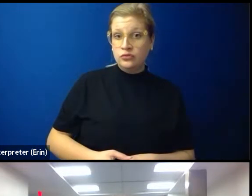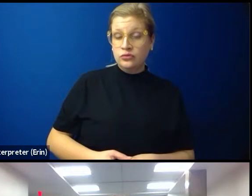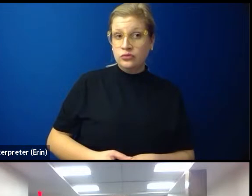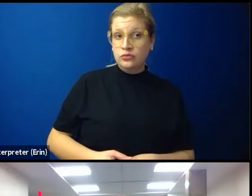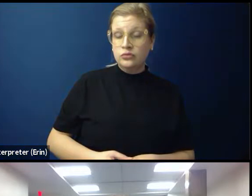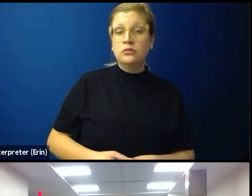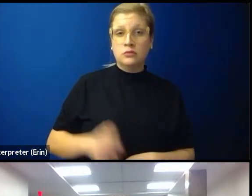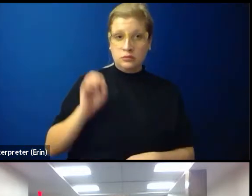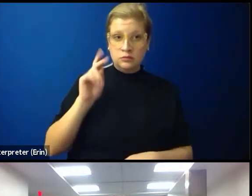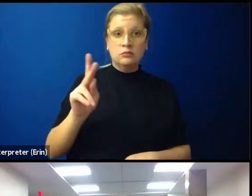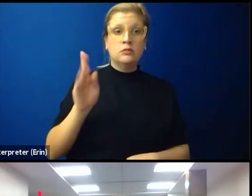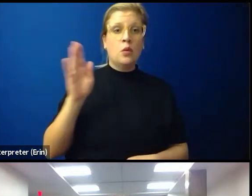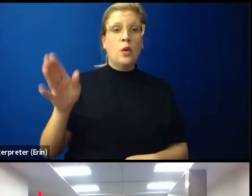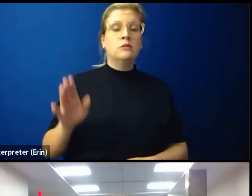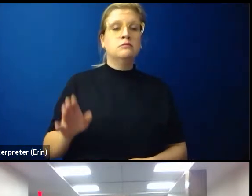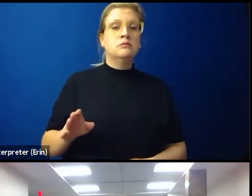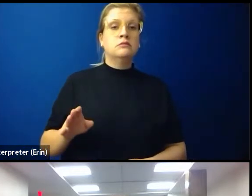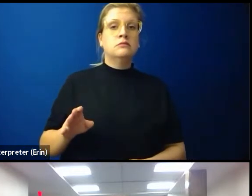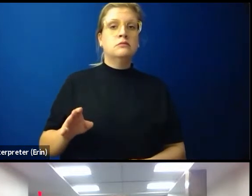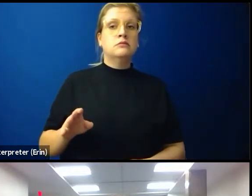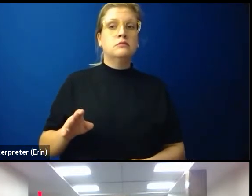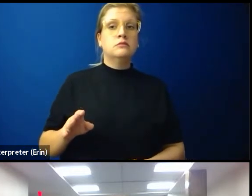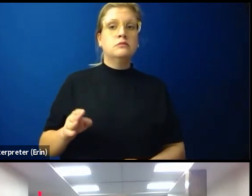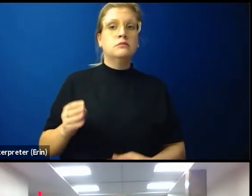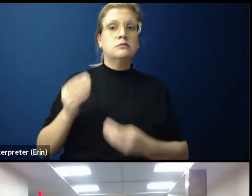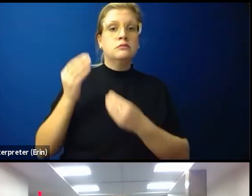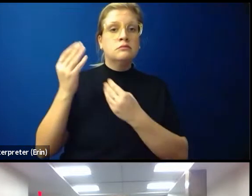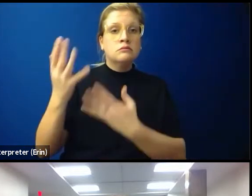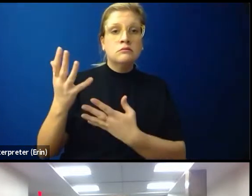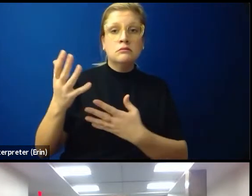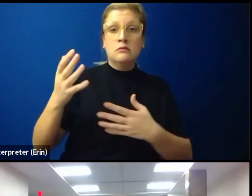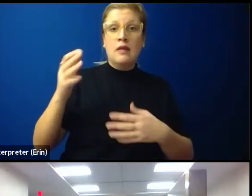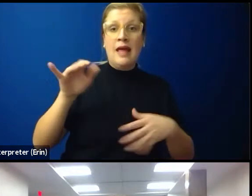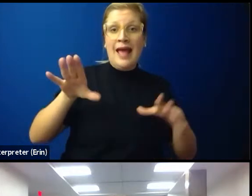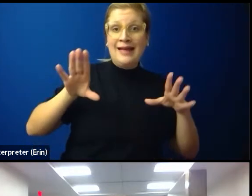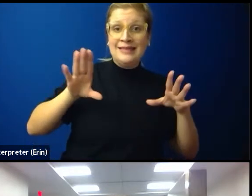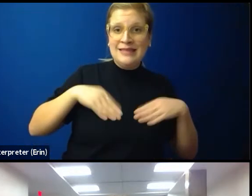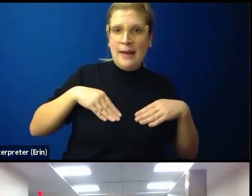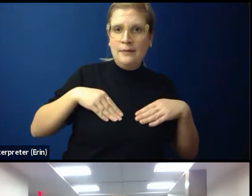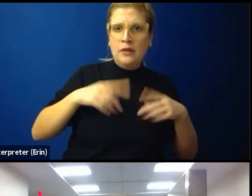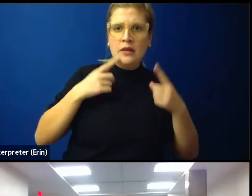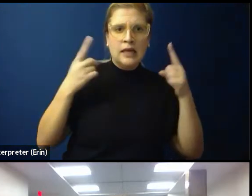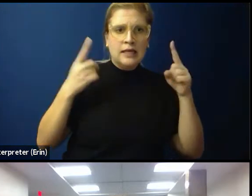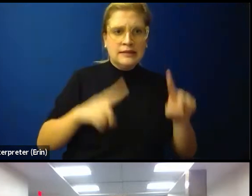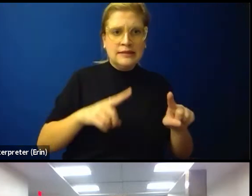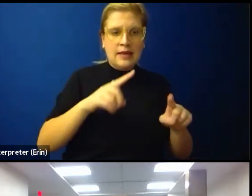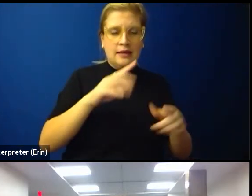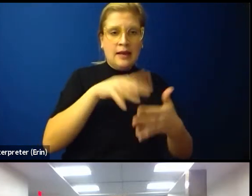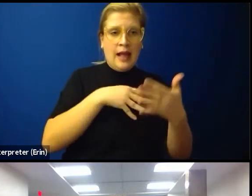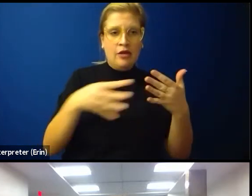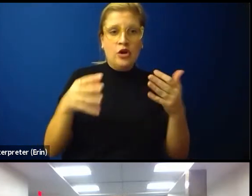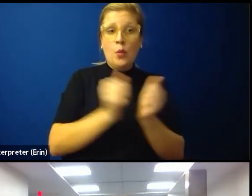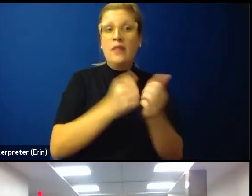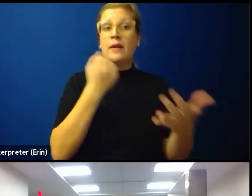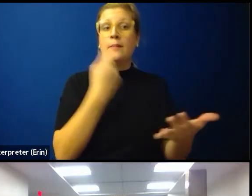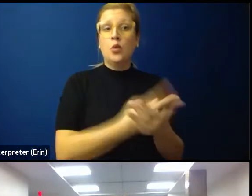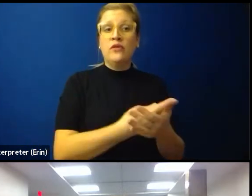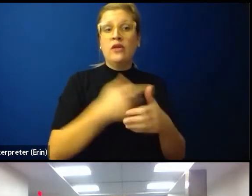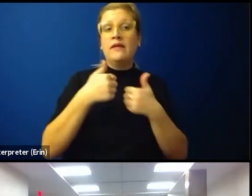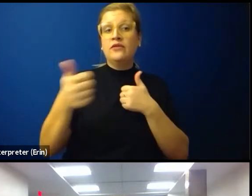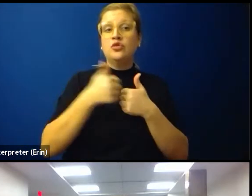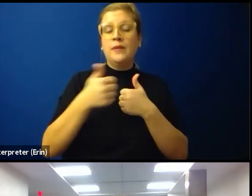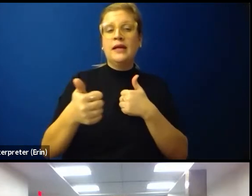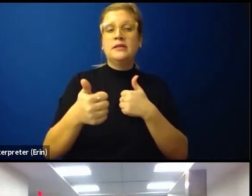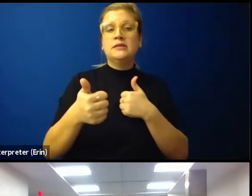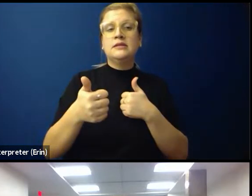Okay, I'd like to make a motion that we accept the consent calendar with approval of the transit committee member,